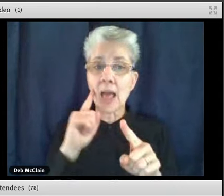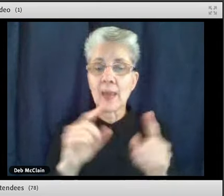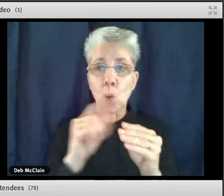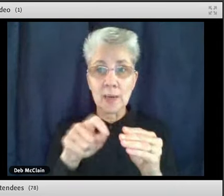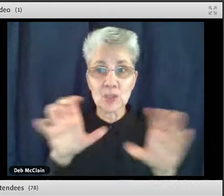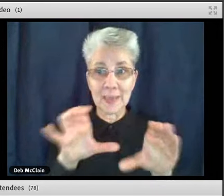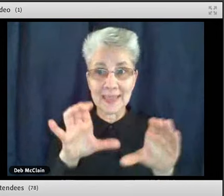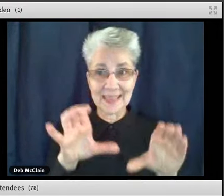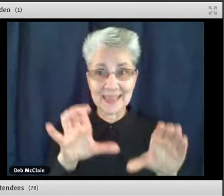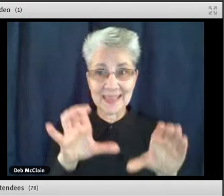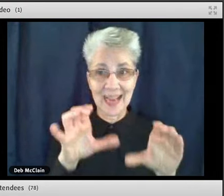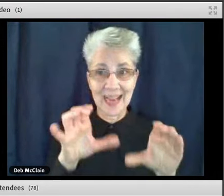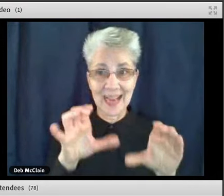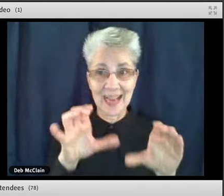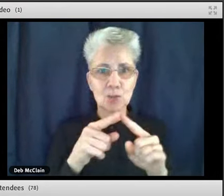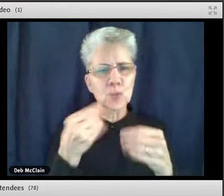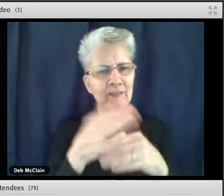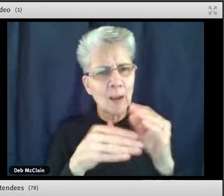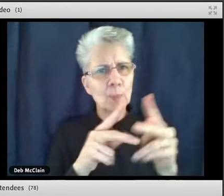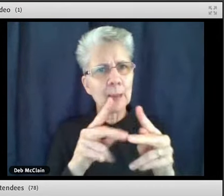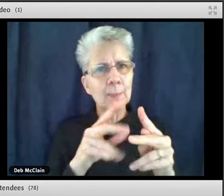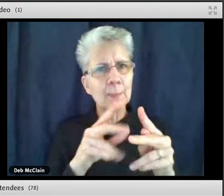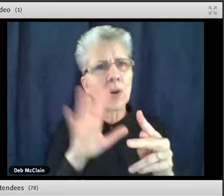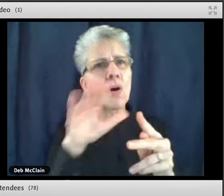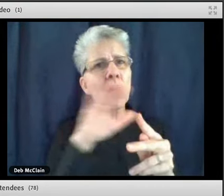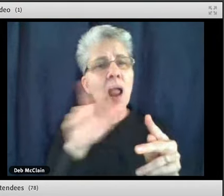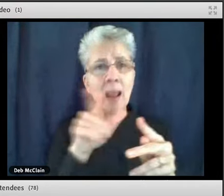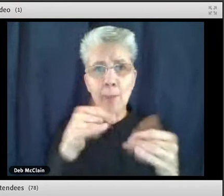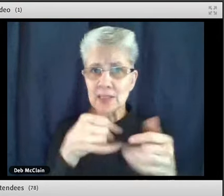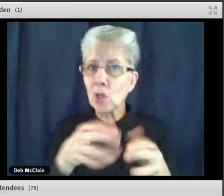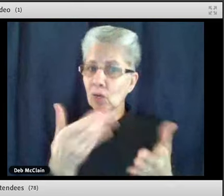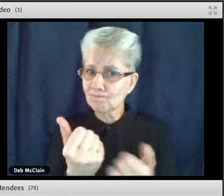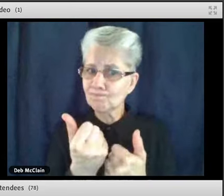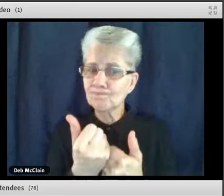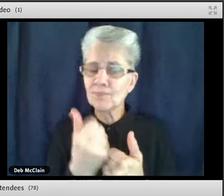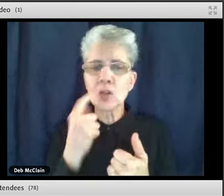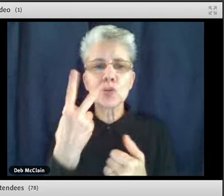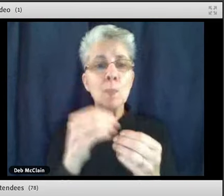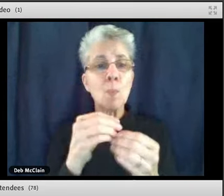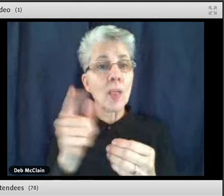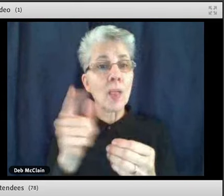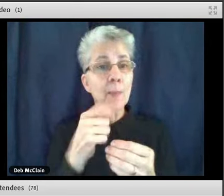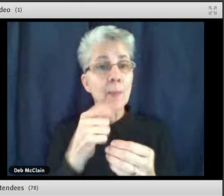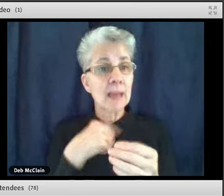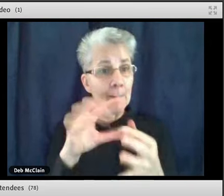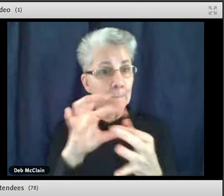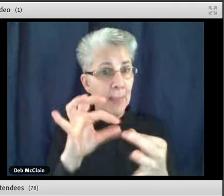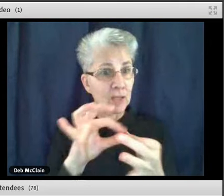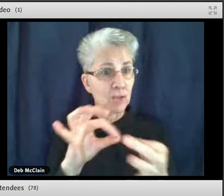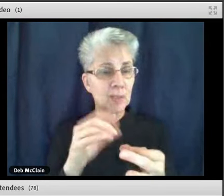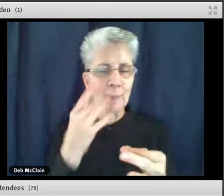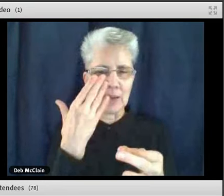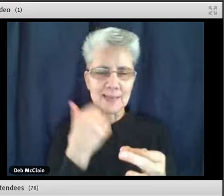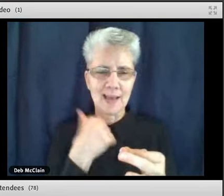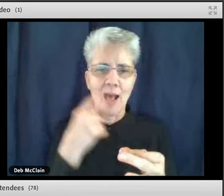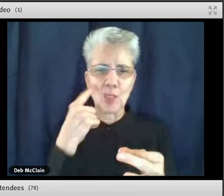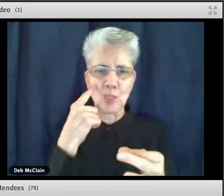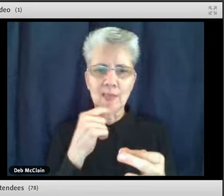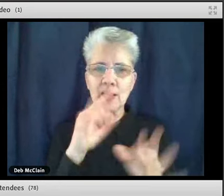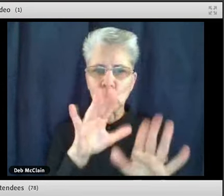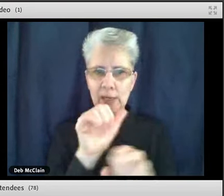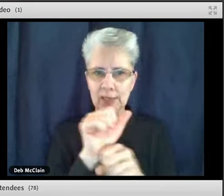makers, and the public. And then there's some training that's coming up today, in fact, at 1 o'clock Pacific time that you can look